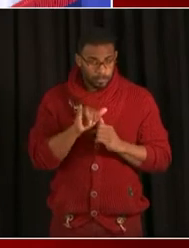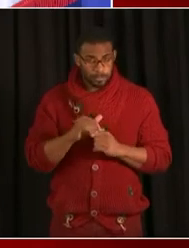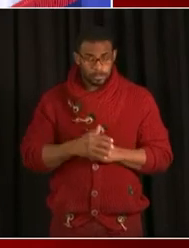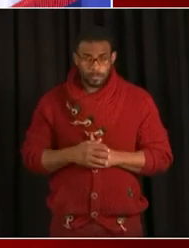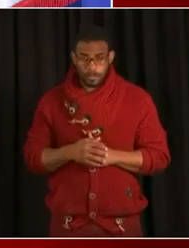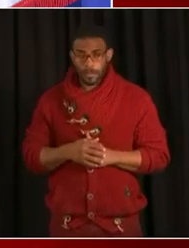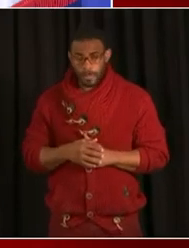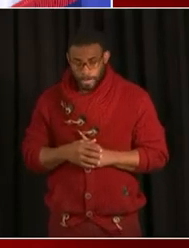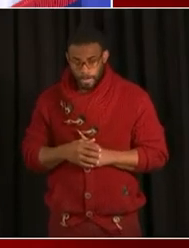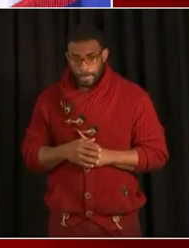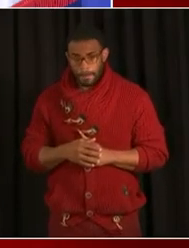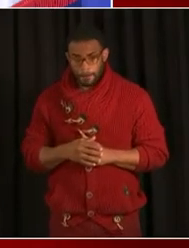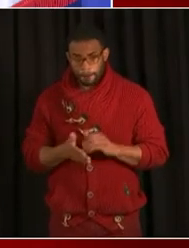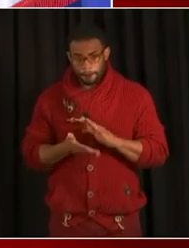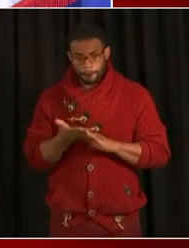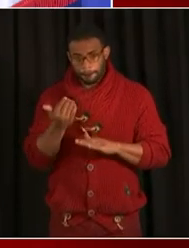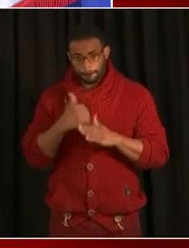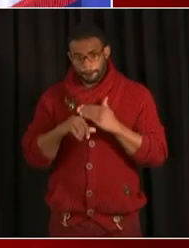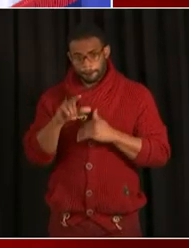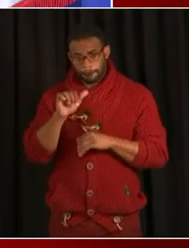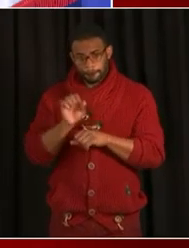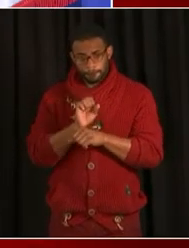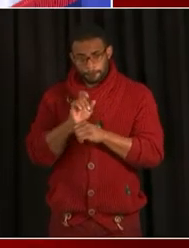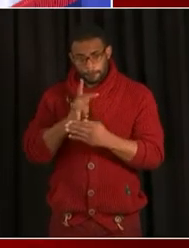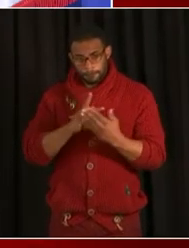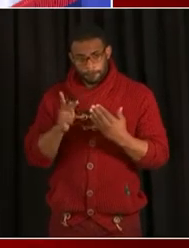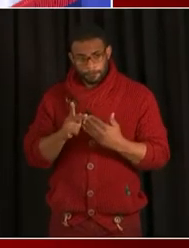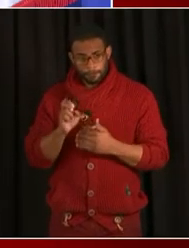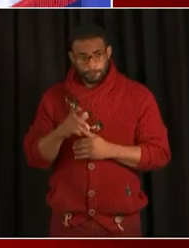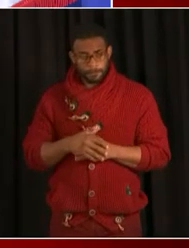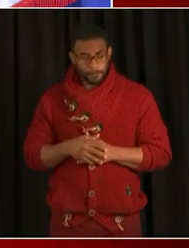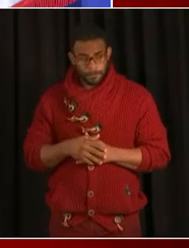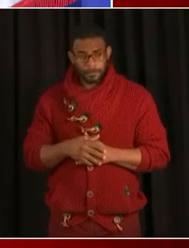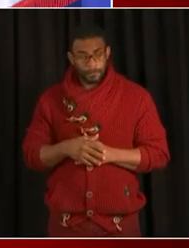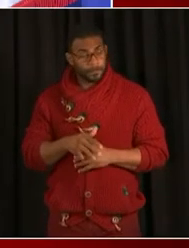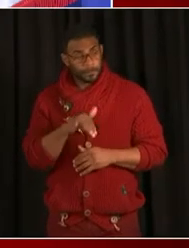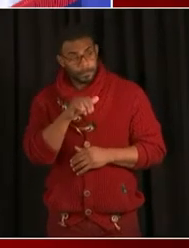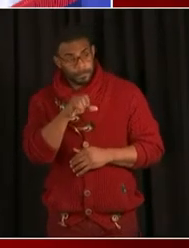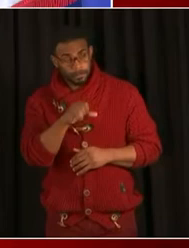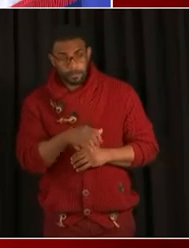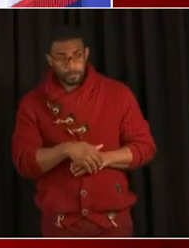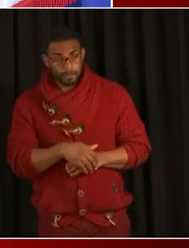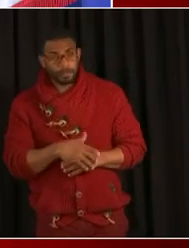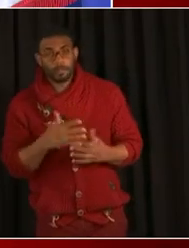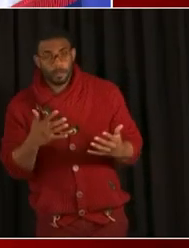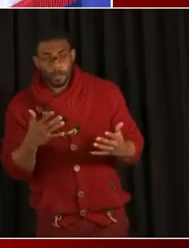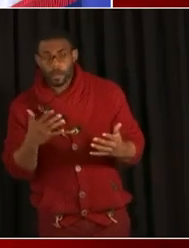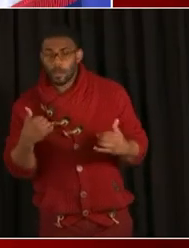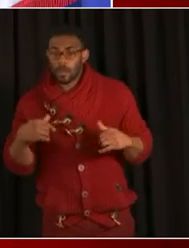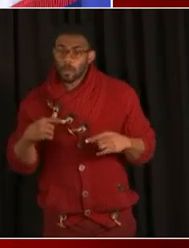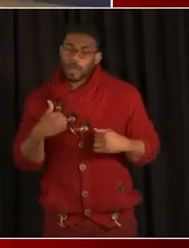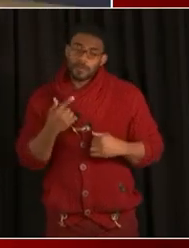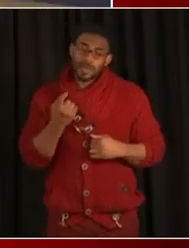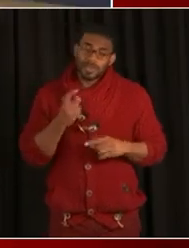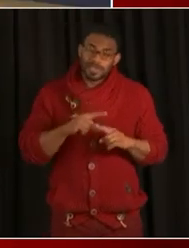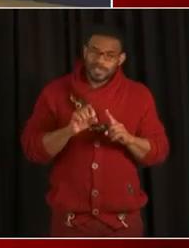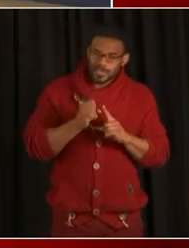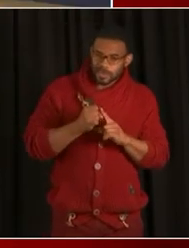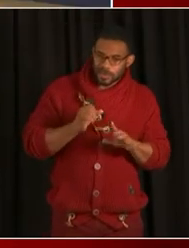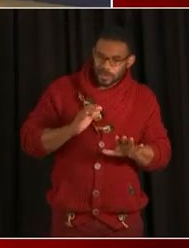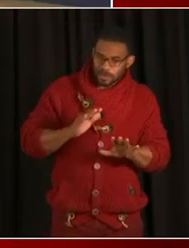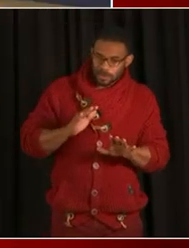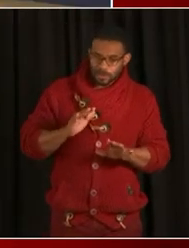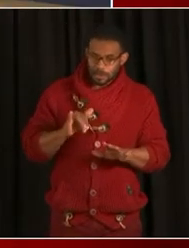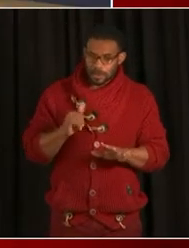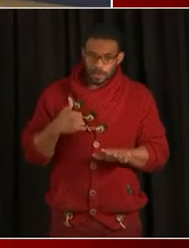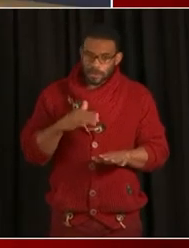experience operating under the waiver program. The waiver, yeah. Well, we have a little different